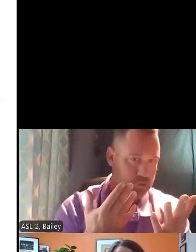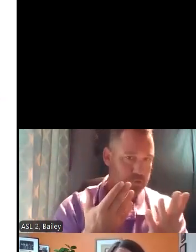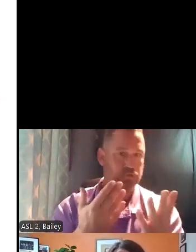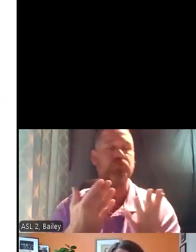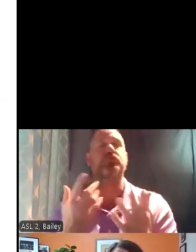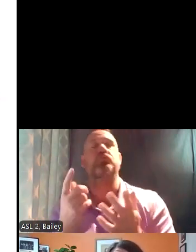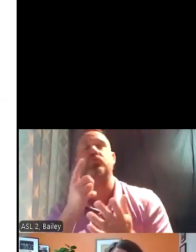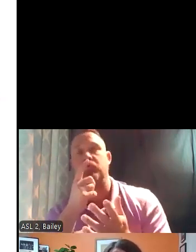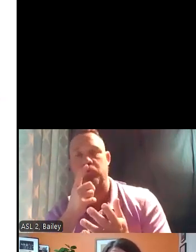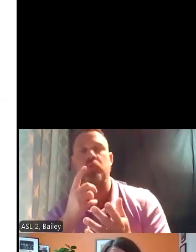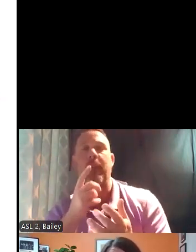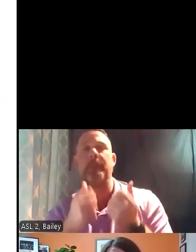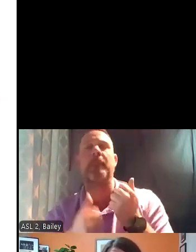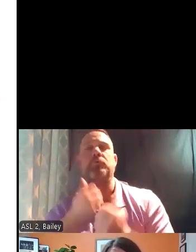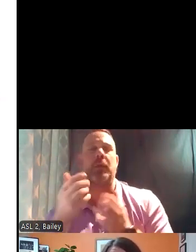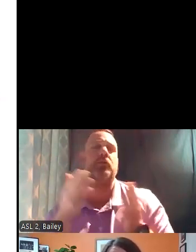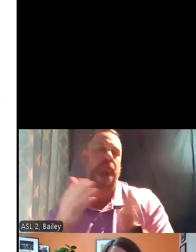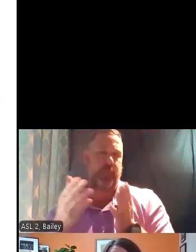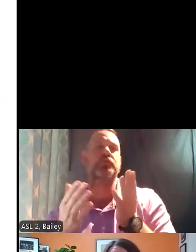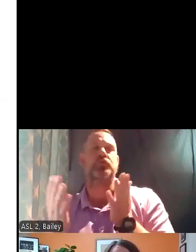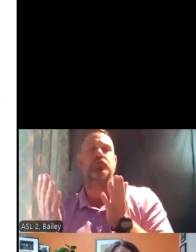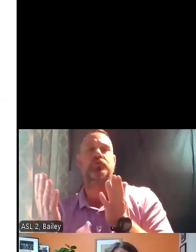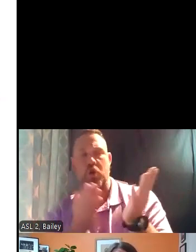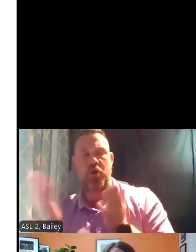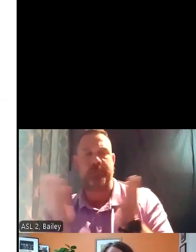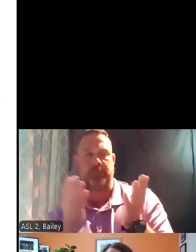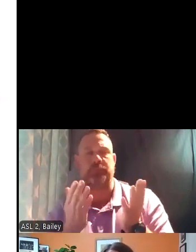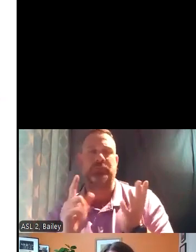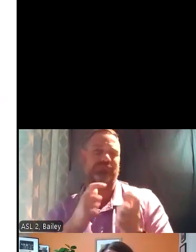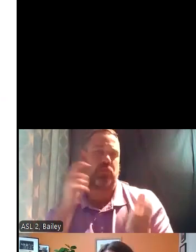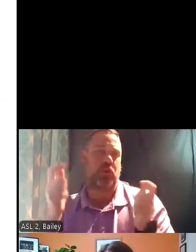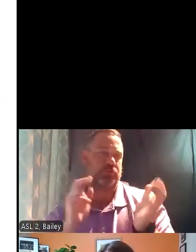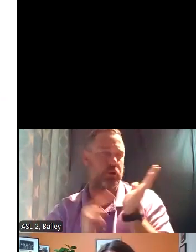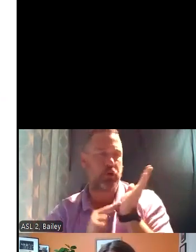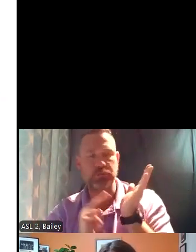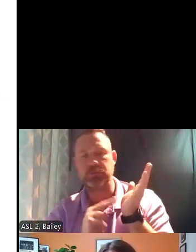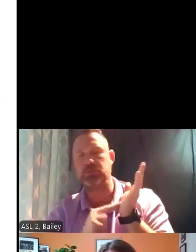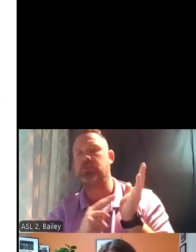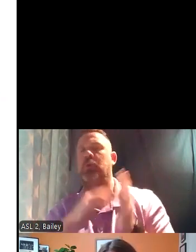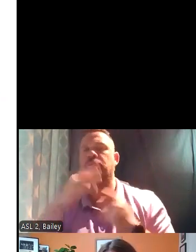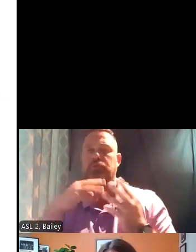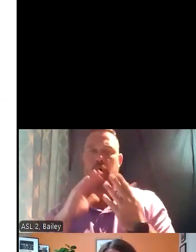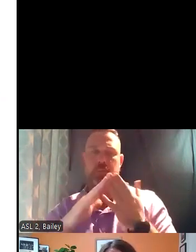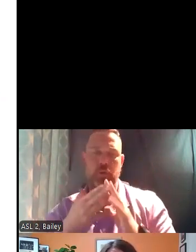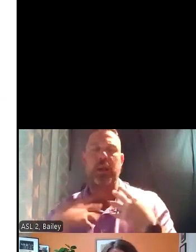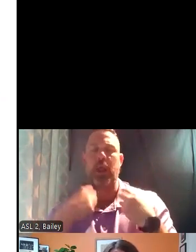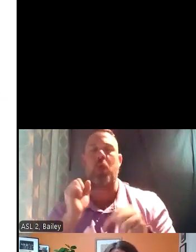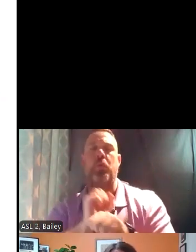were most likely to provide care navigation services. So these were largely nurses, social community health